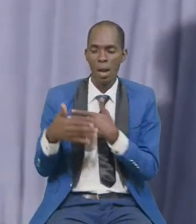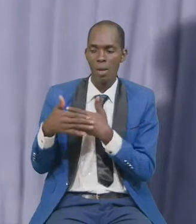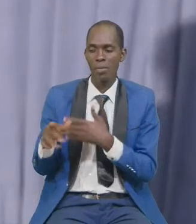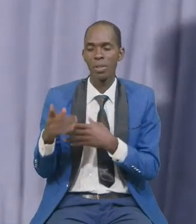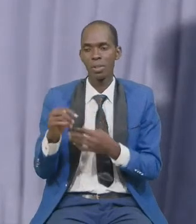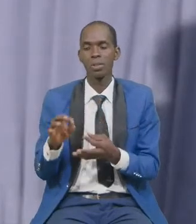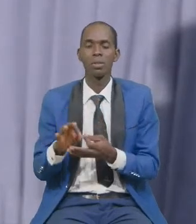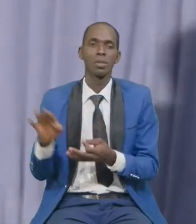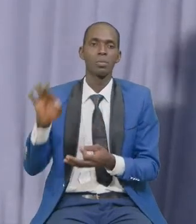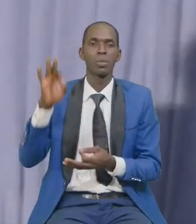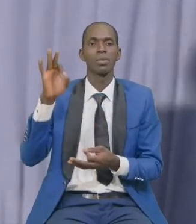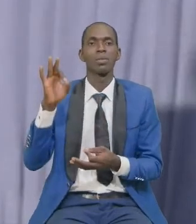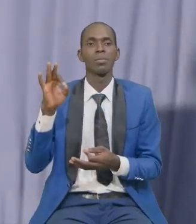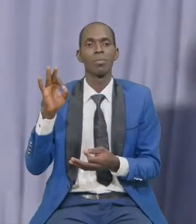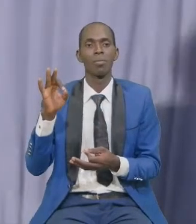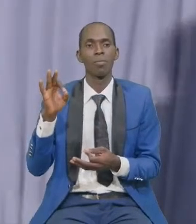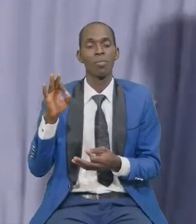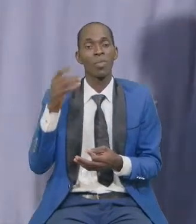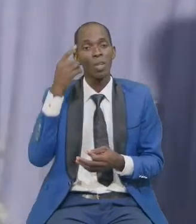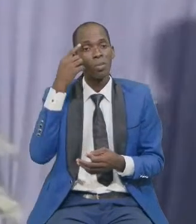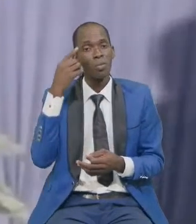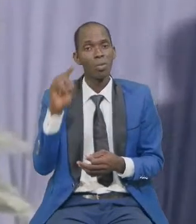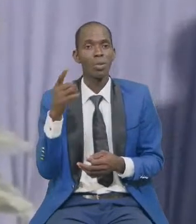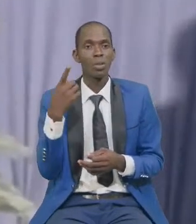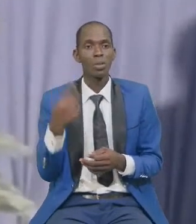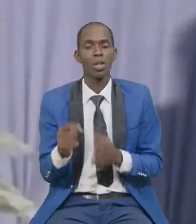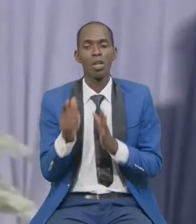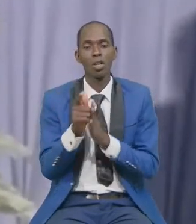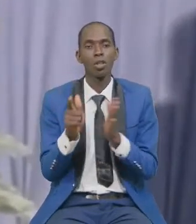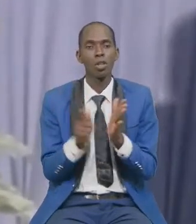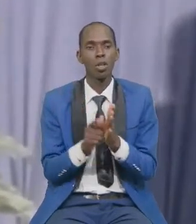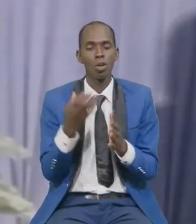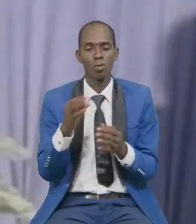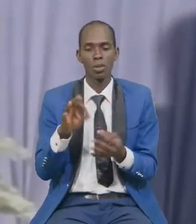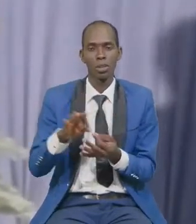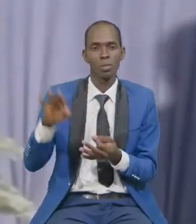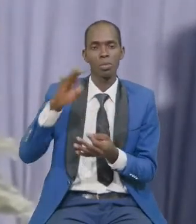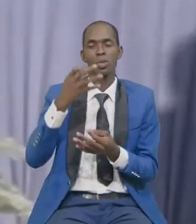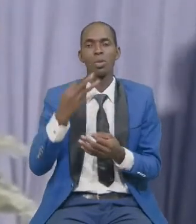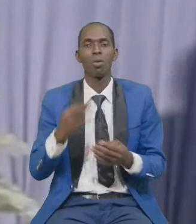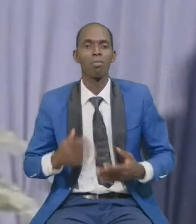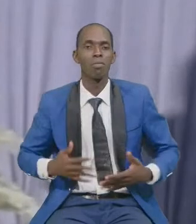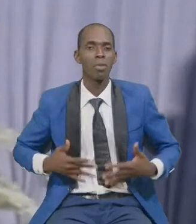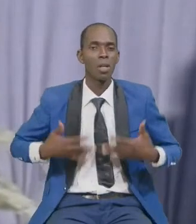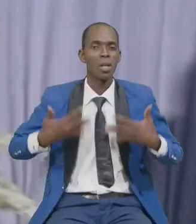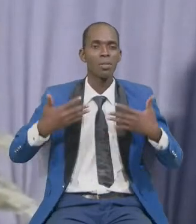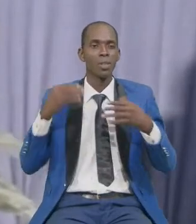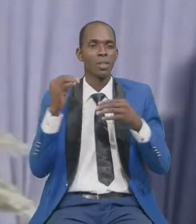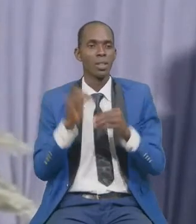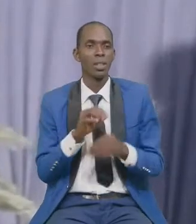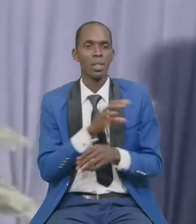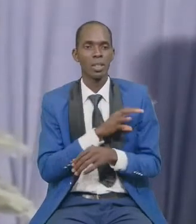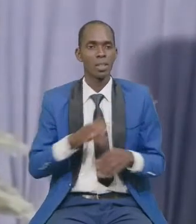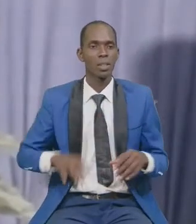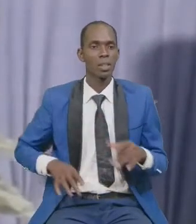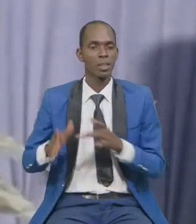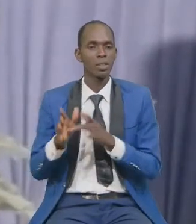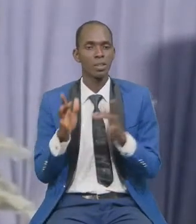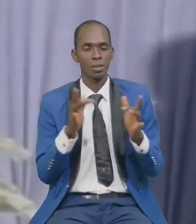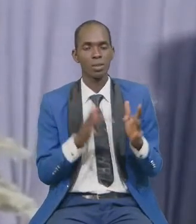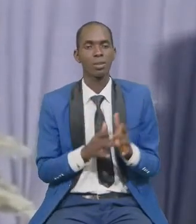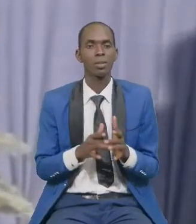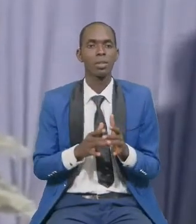the Spirit. For the law of the Spirit of life in Christ